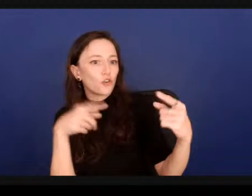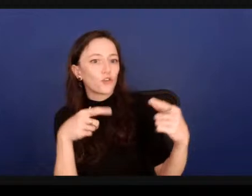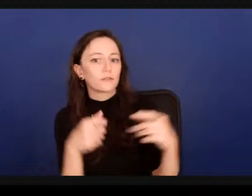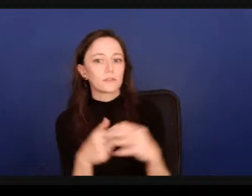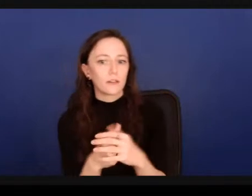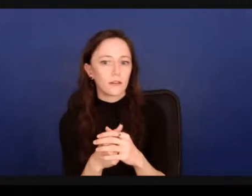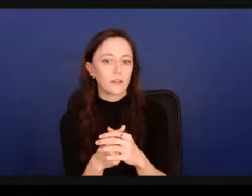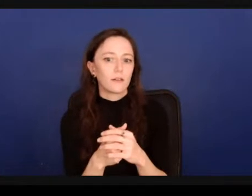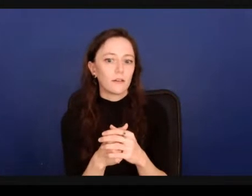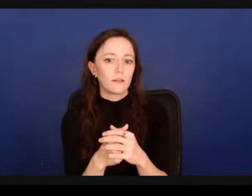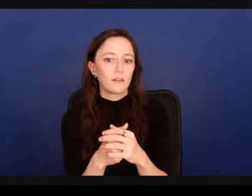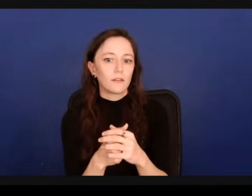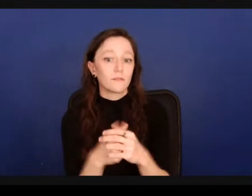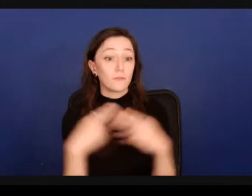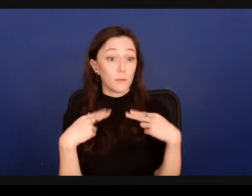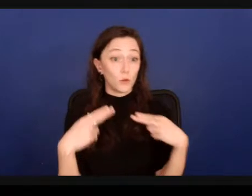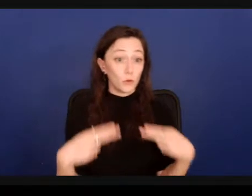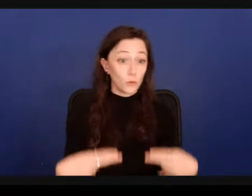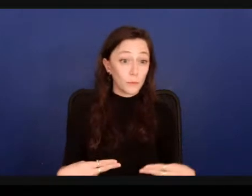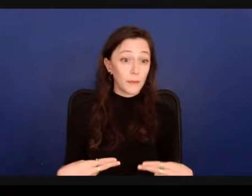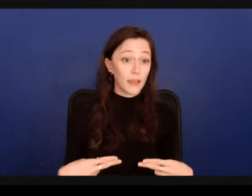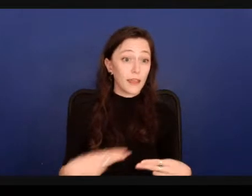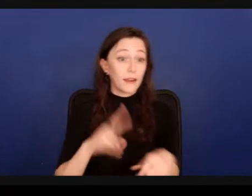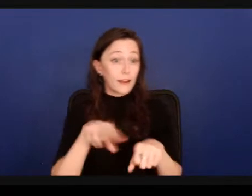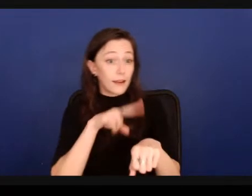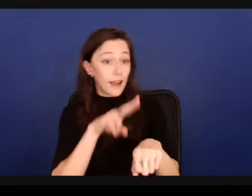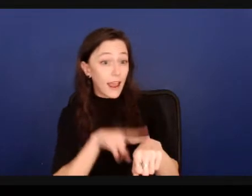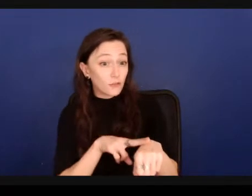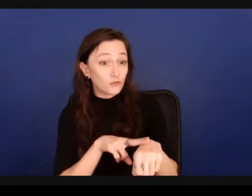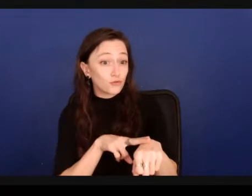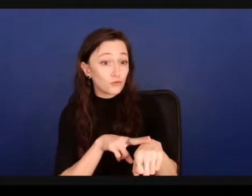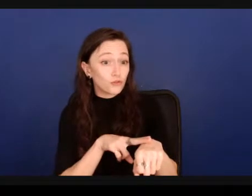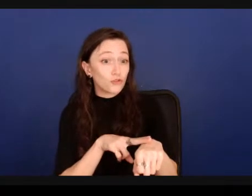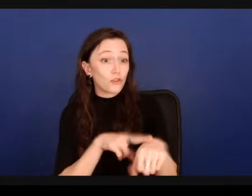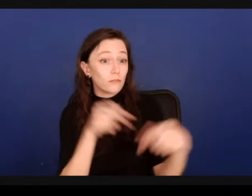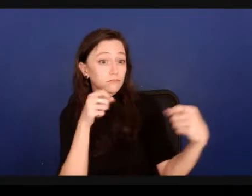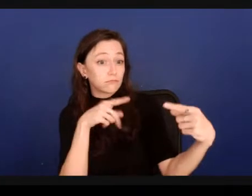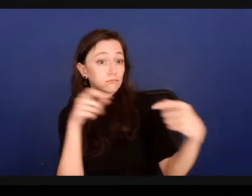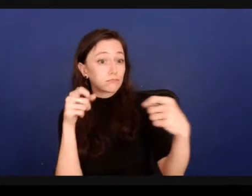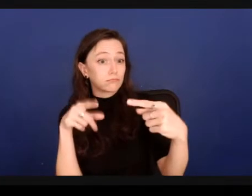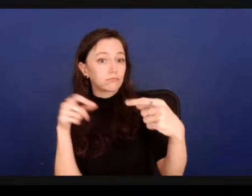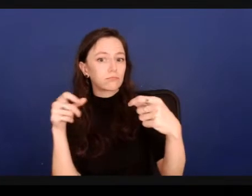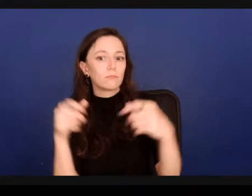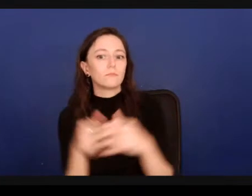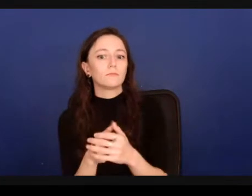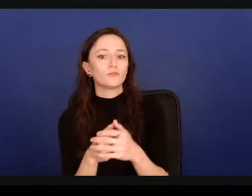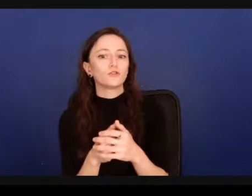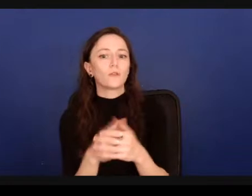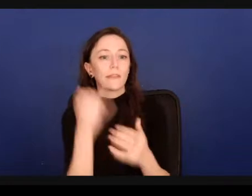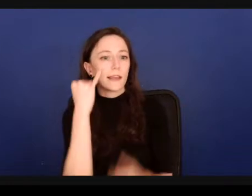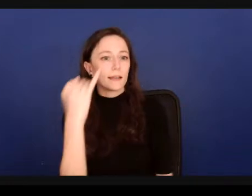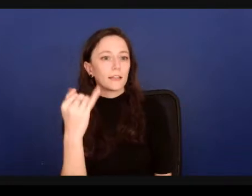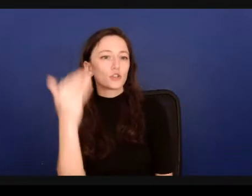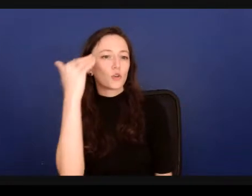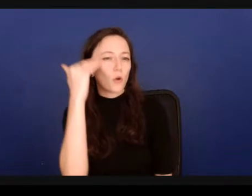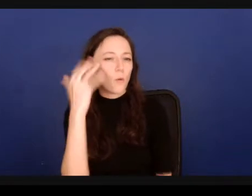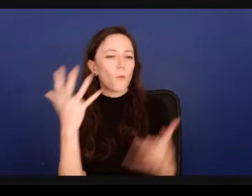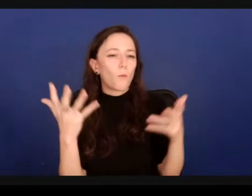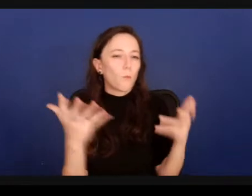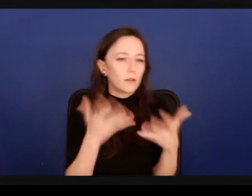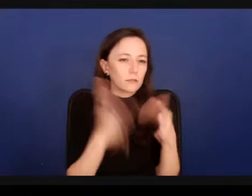from human sources, from natural sources, and the idea is to know what's what, so you can focus